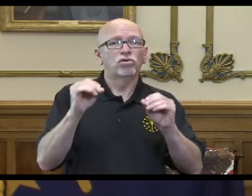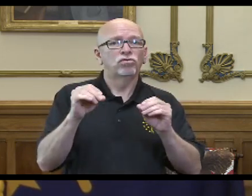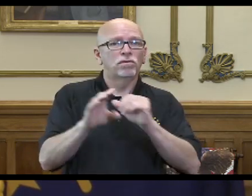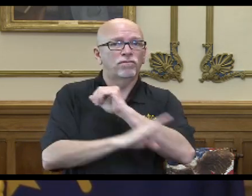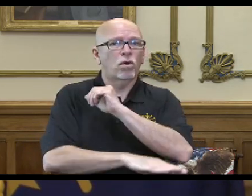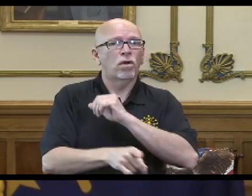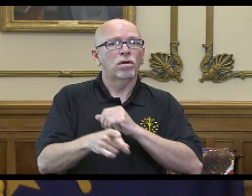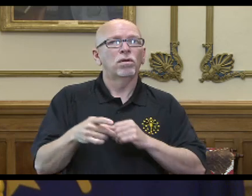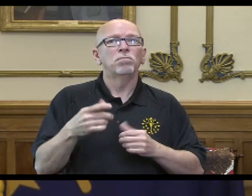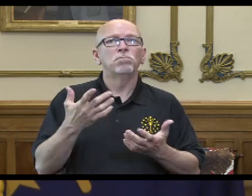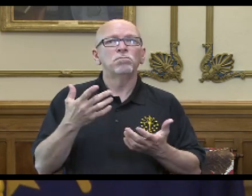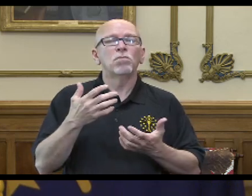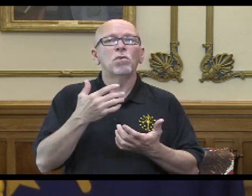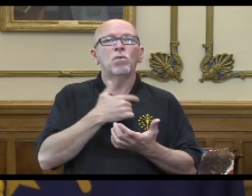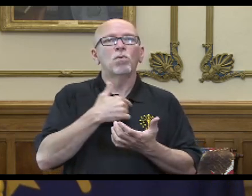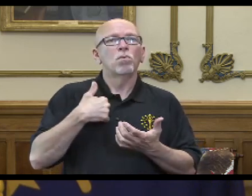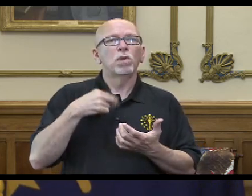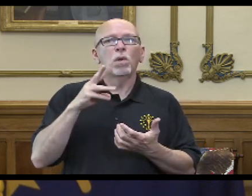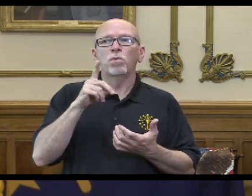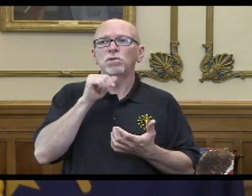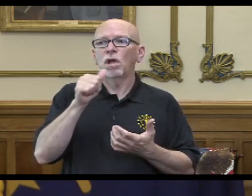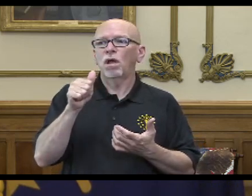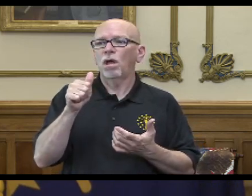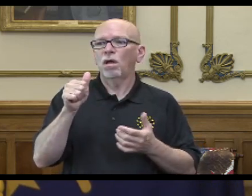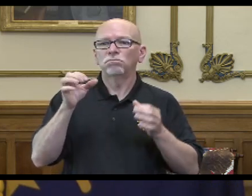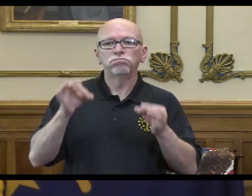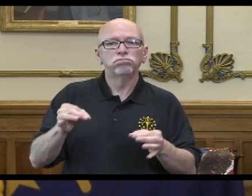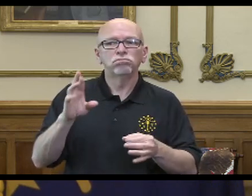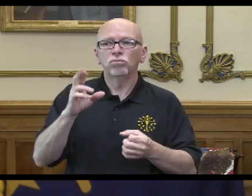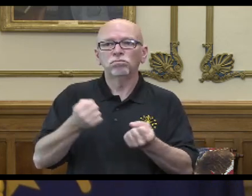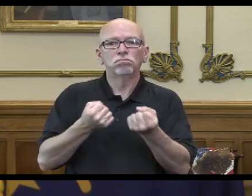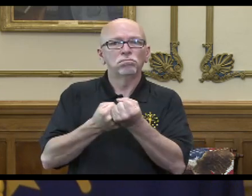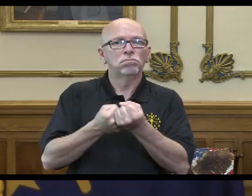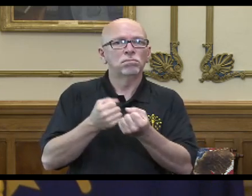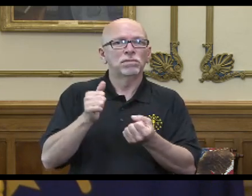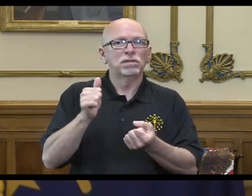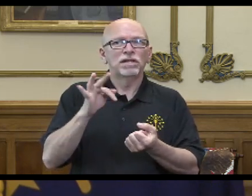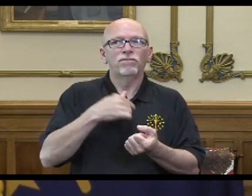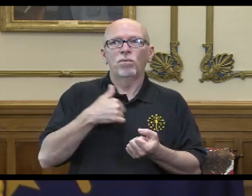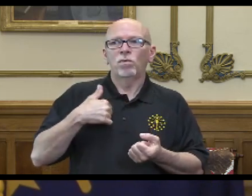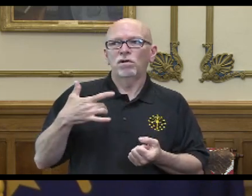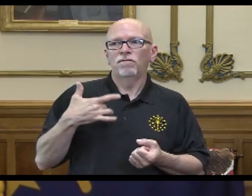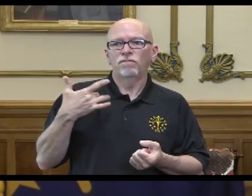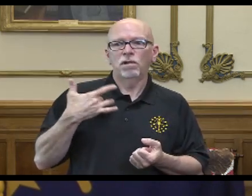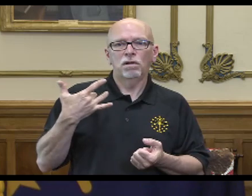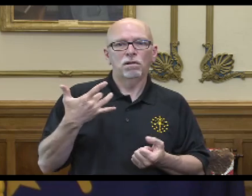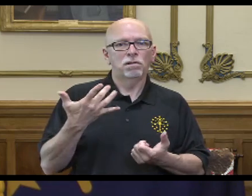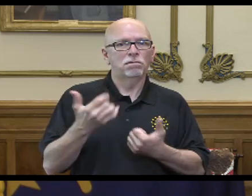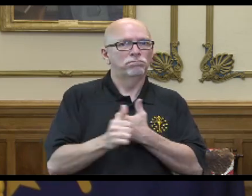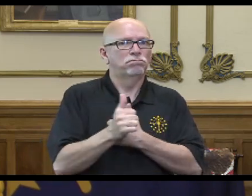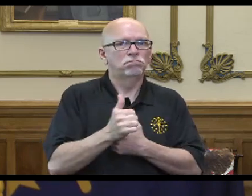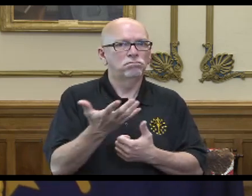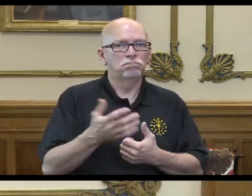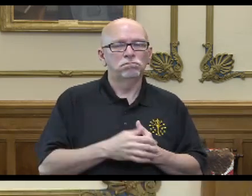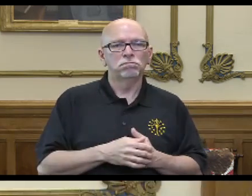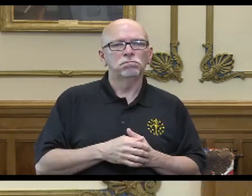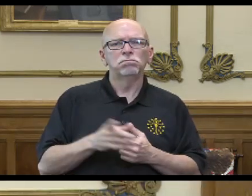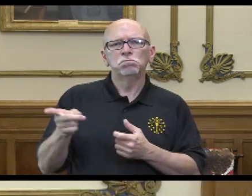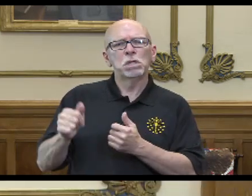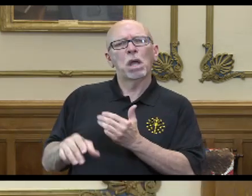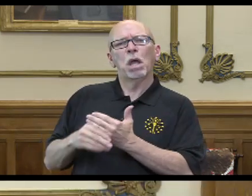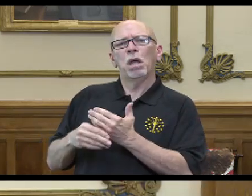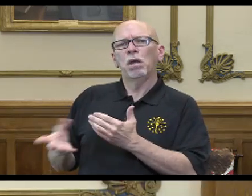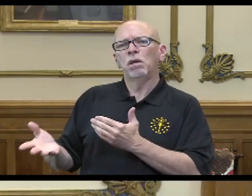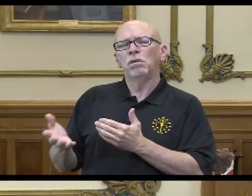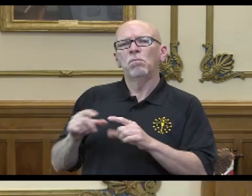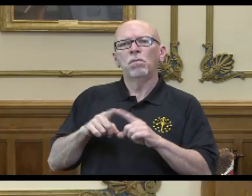we wouldn't have made that decision or endorsed the proposal to go forward if we thought otherwise. You want to add to